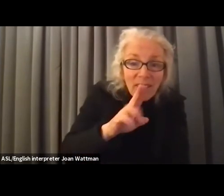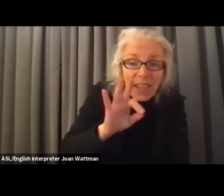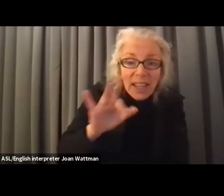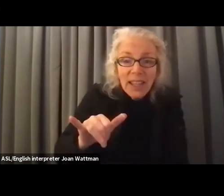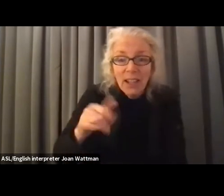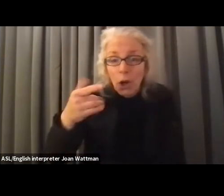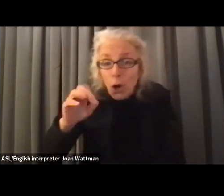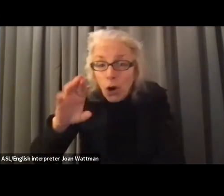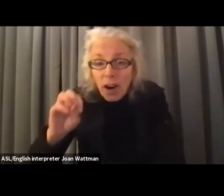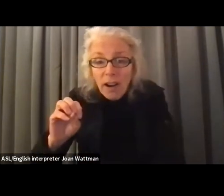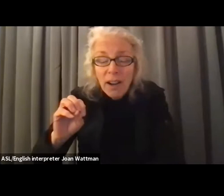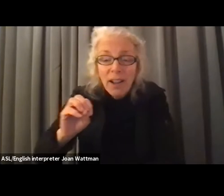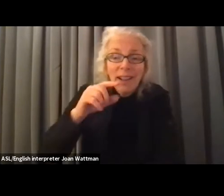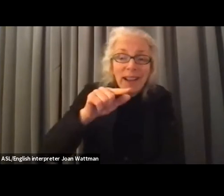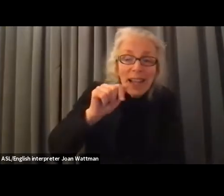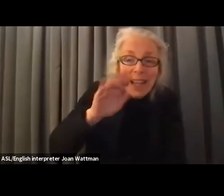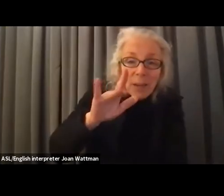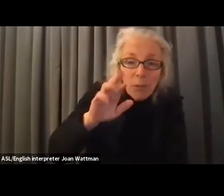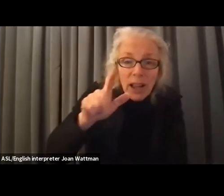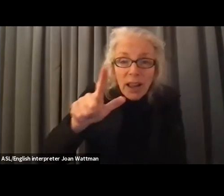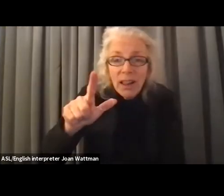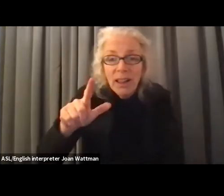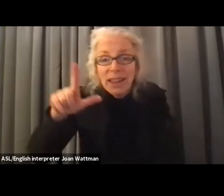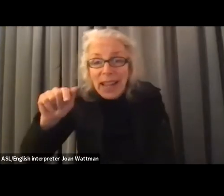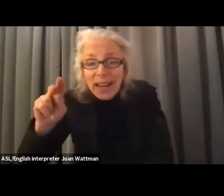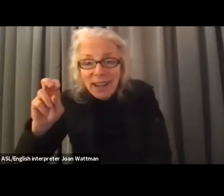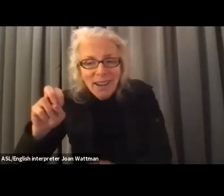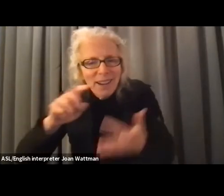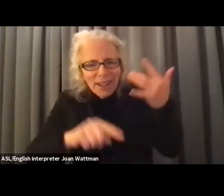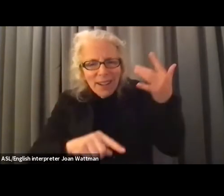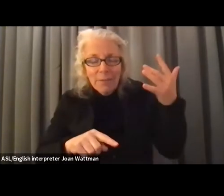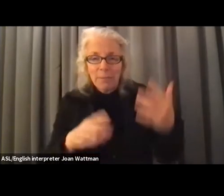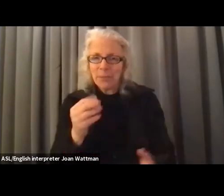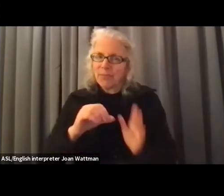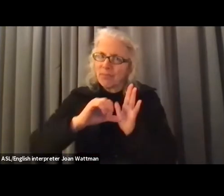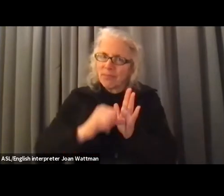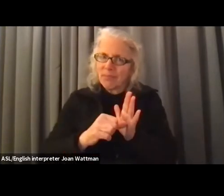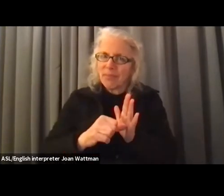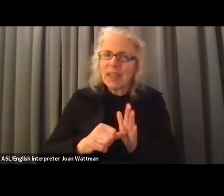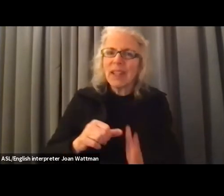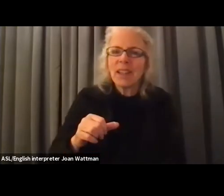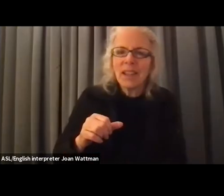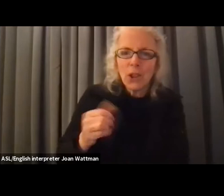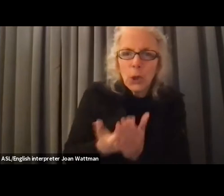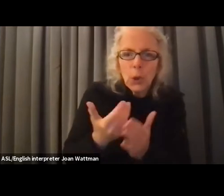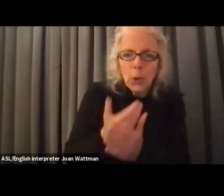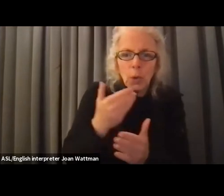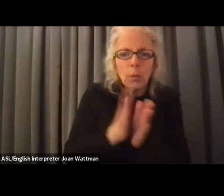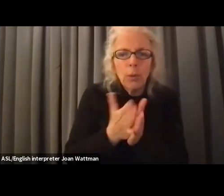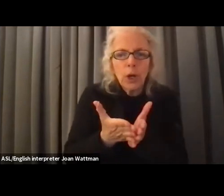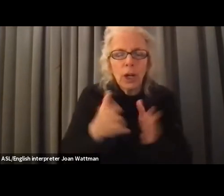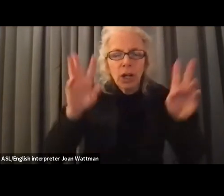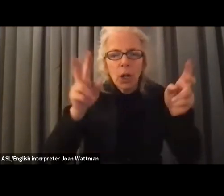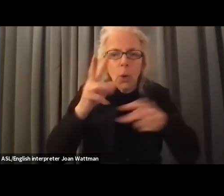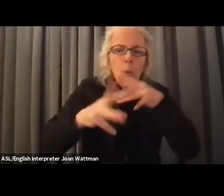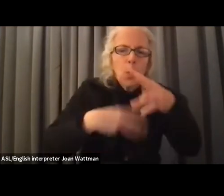Gore, Annette Joseph Gabriel, Keisha Blaine, and I really want to highlight Adam Getachew's new book, World Making After